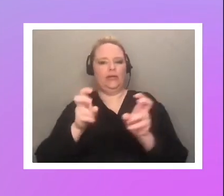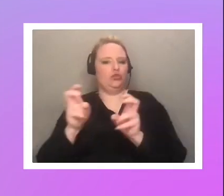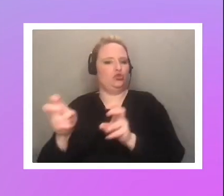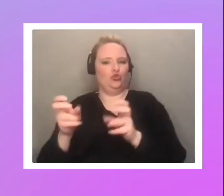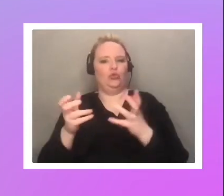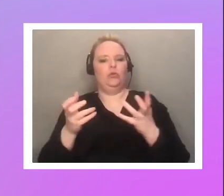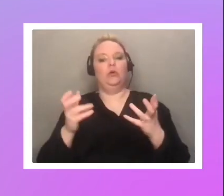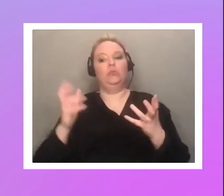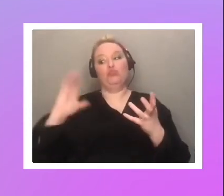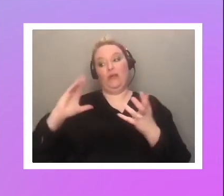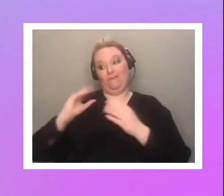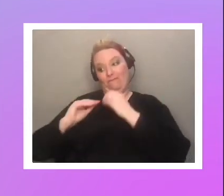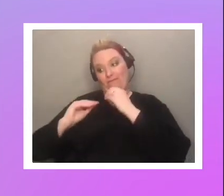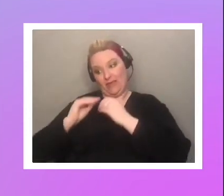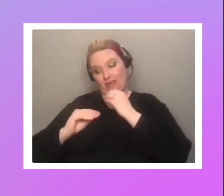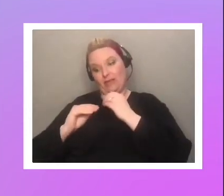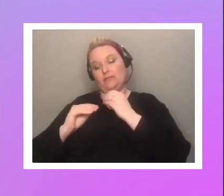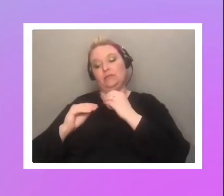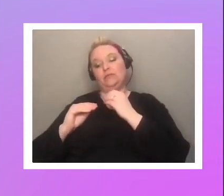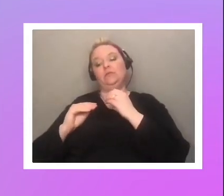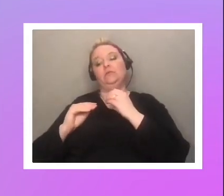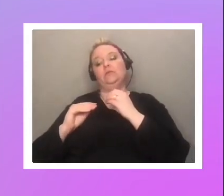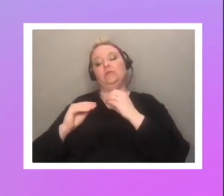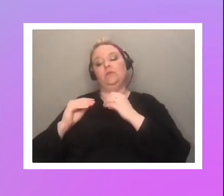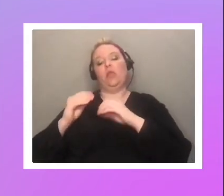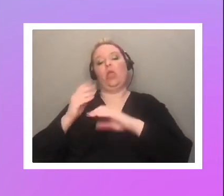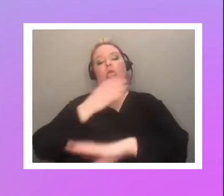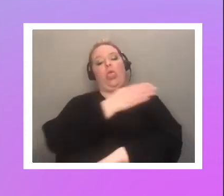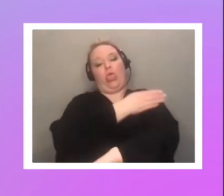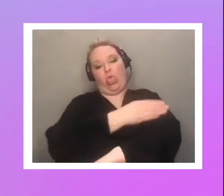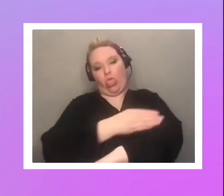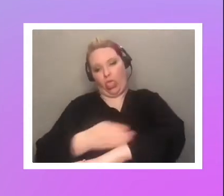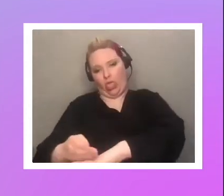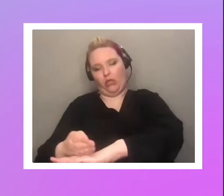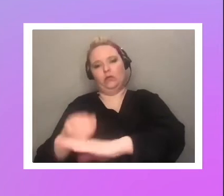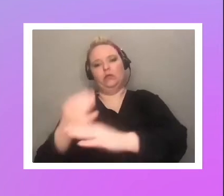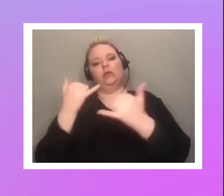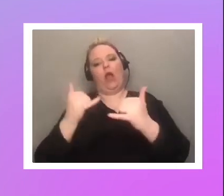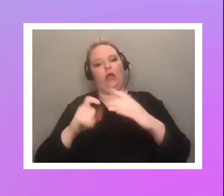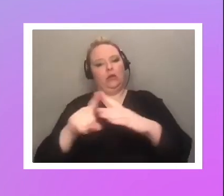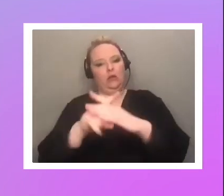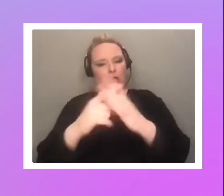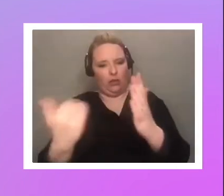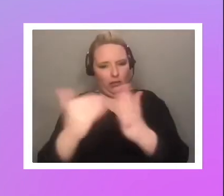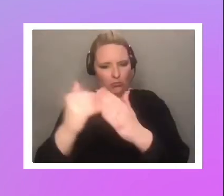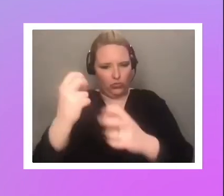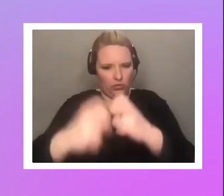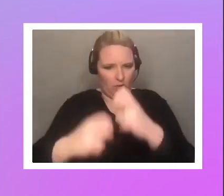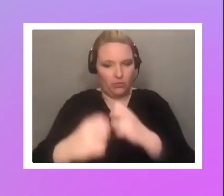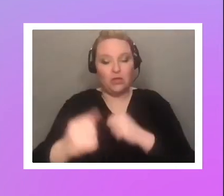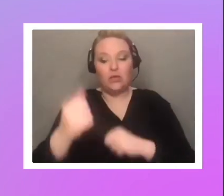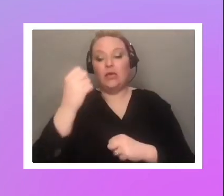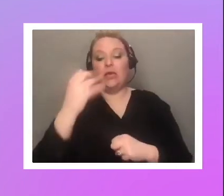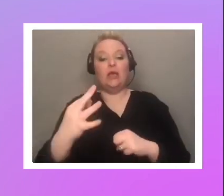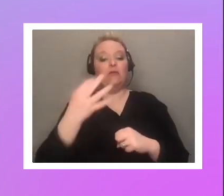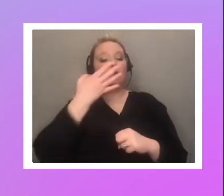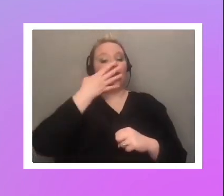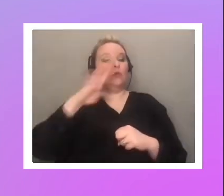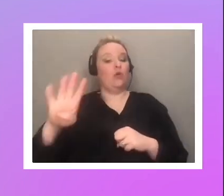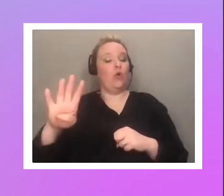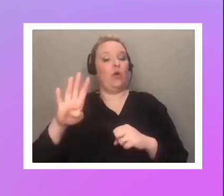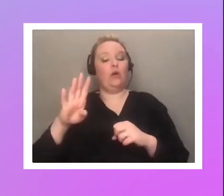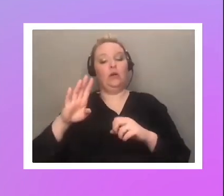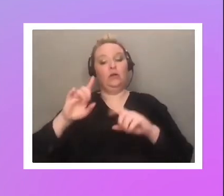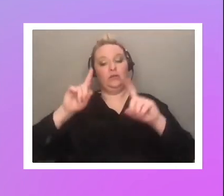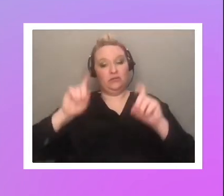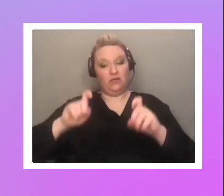fixed previously and they went through regression. So if you neglect doing regression